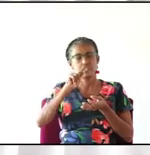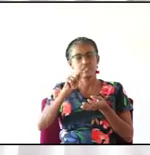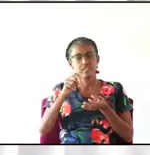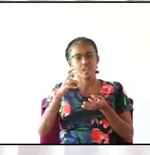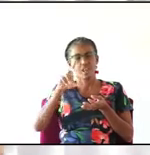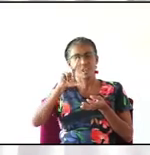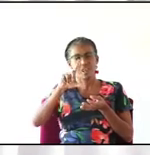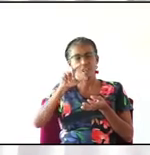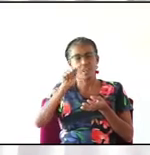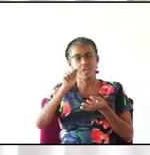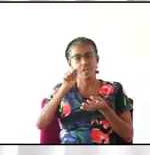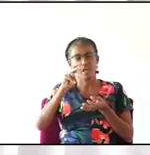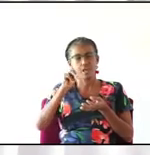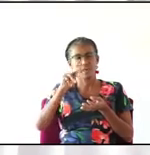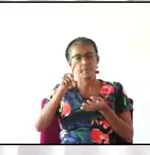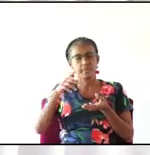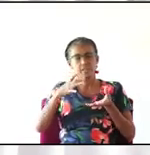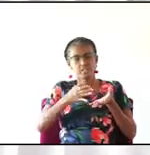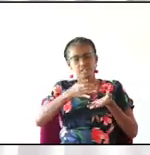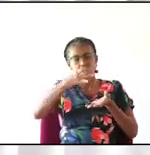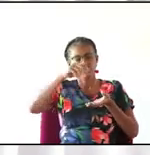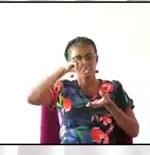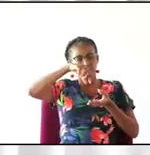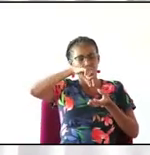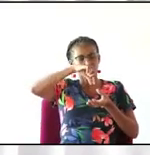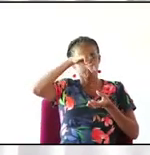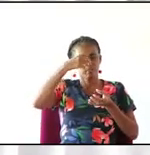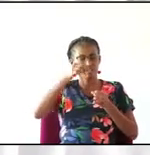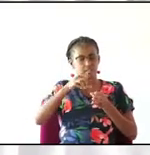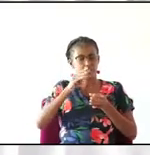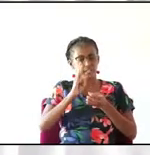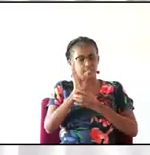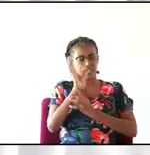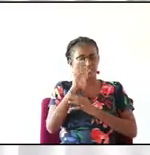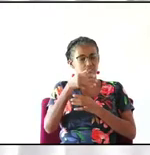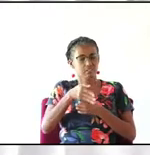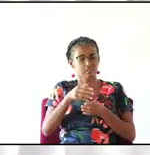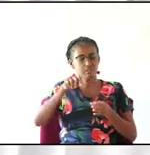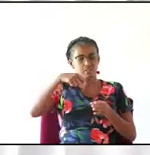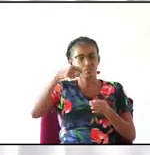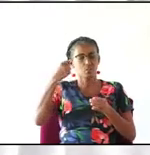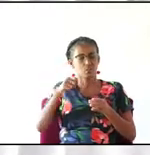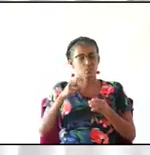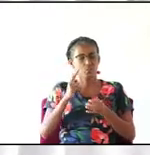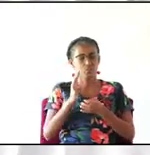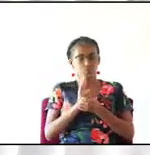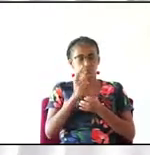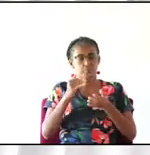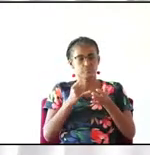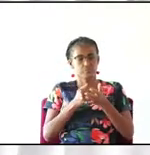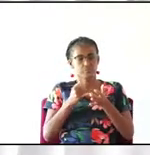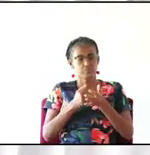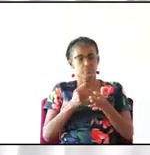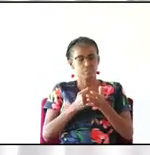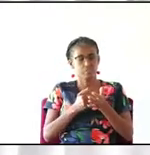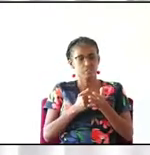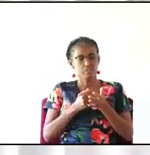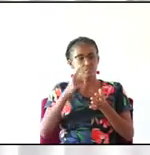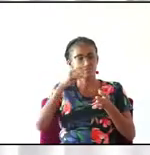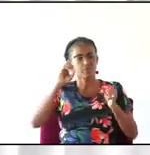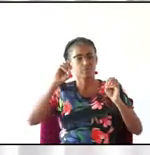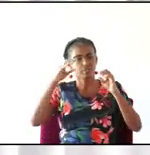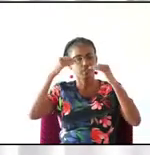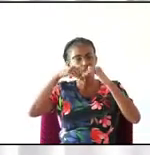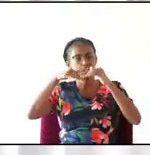little circle around you, not very far ahead. And so, but you could use it, and you know your next step, but it's not giving you